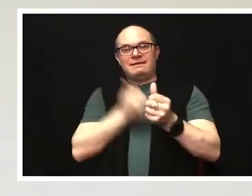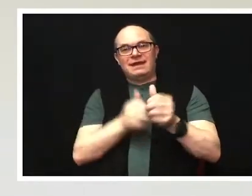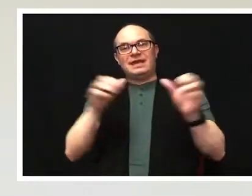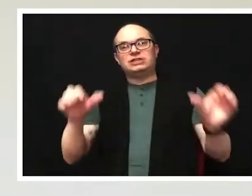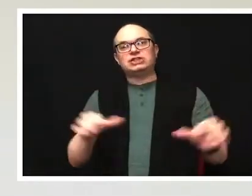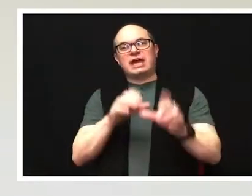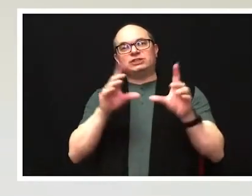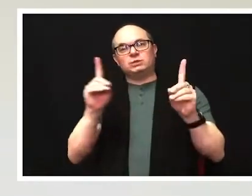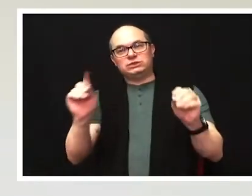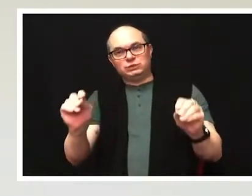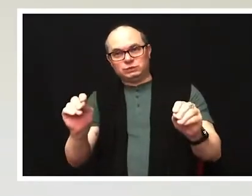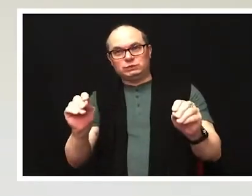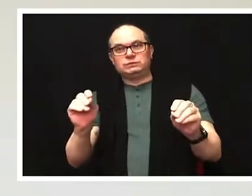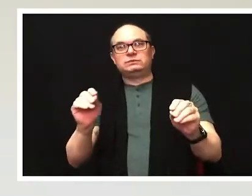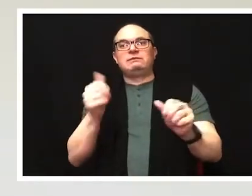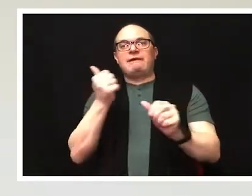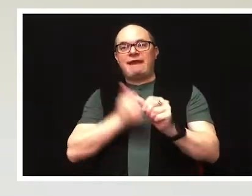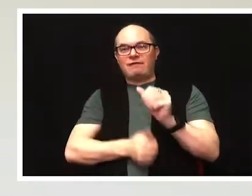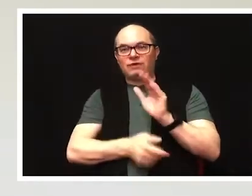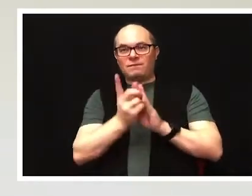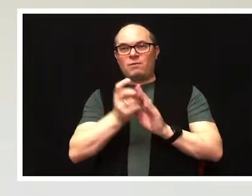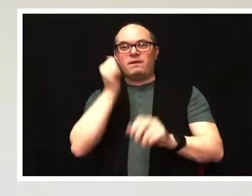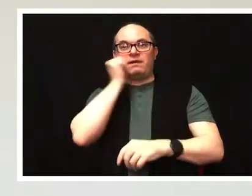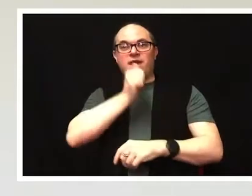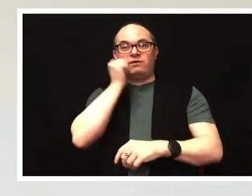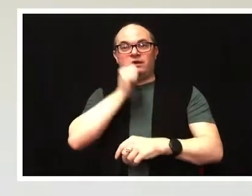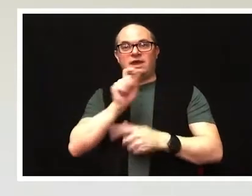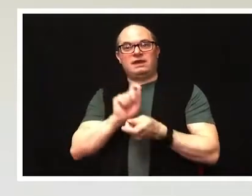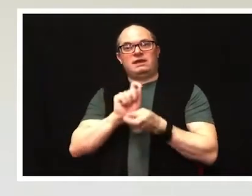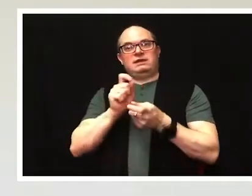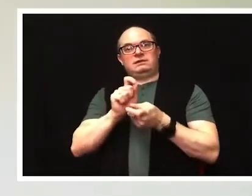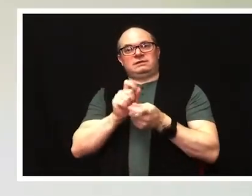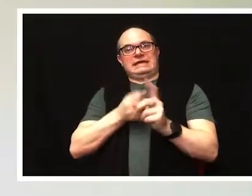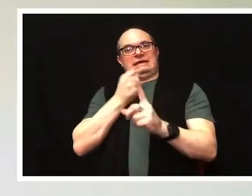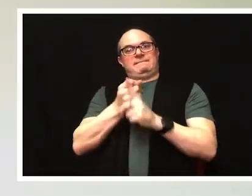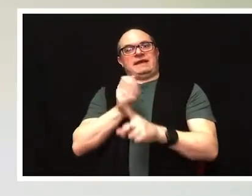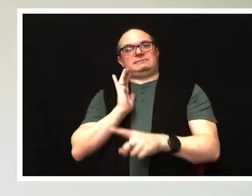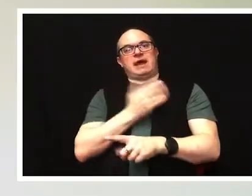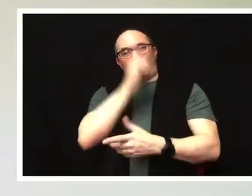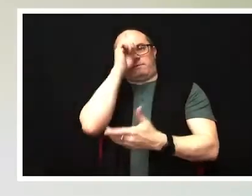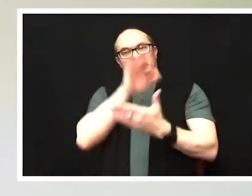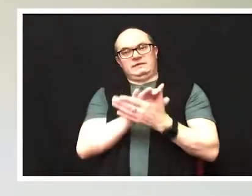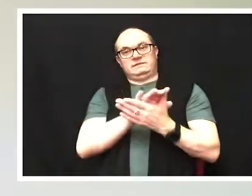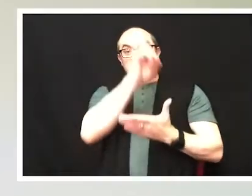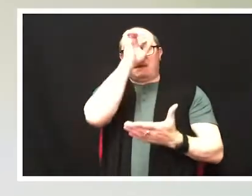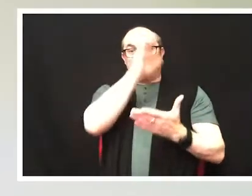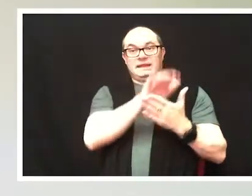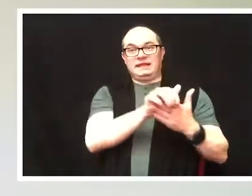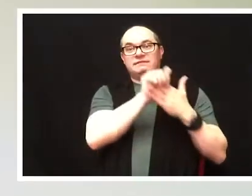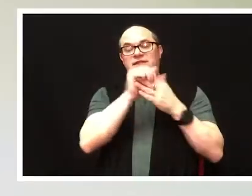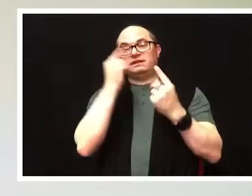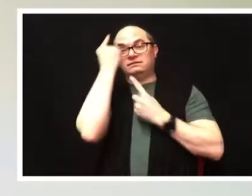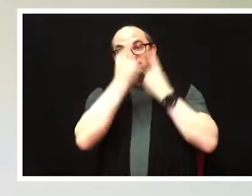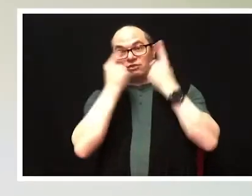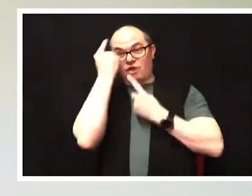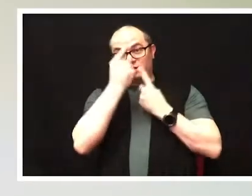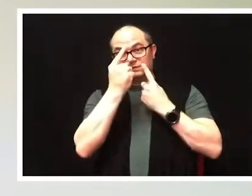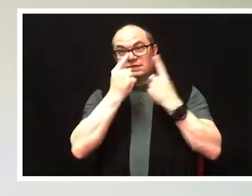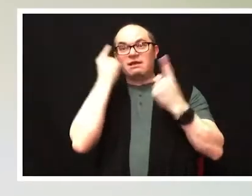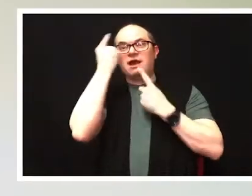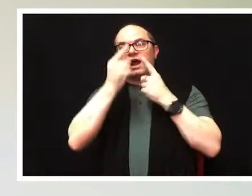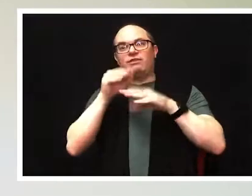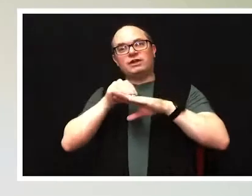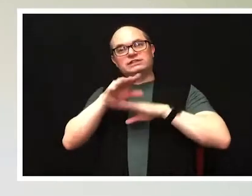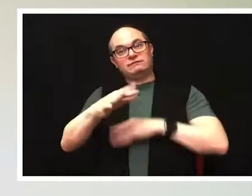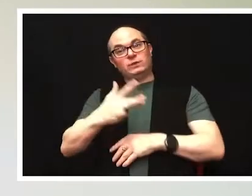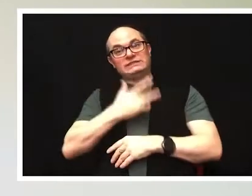that we take in every moment of every day is shaped by our beliefs. Beliefs lead to our thoughts